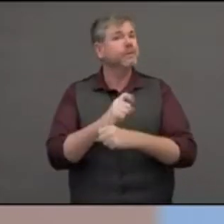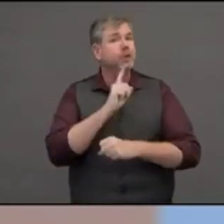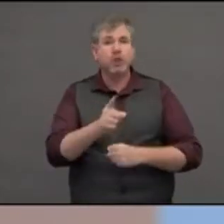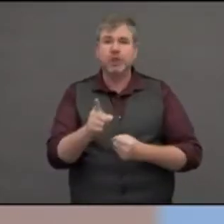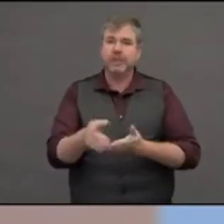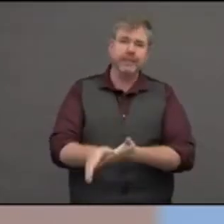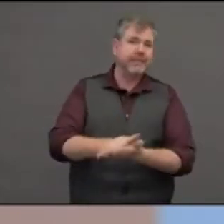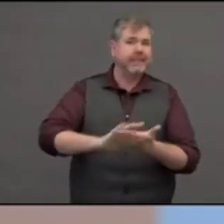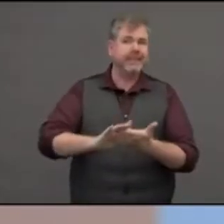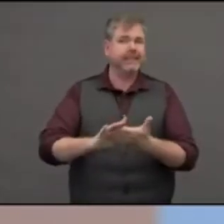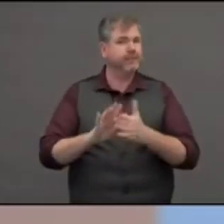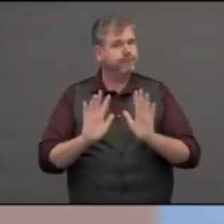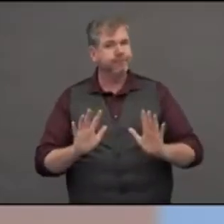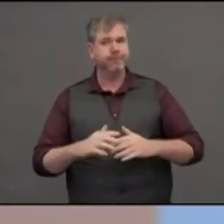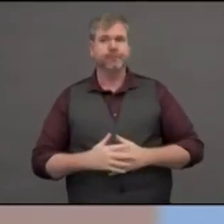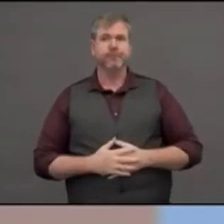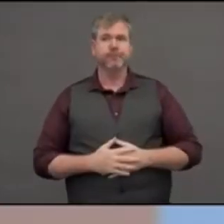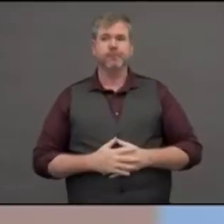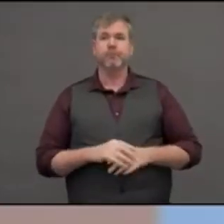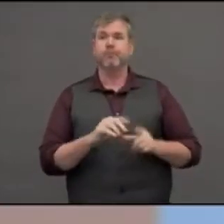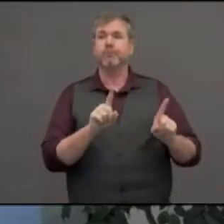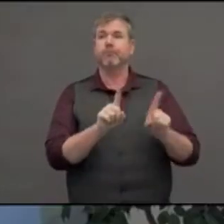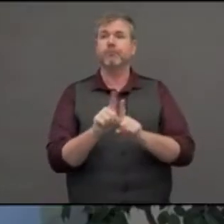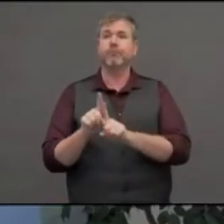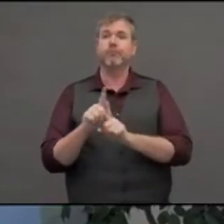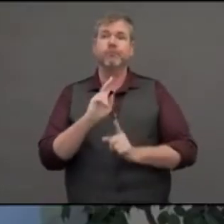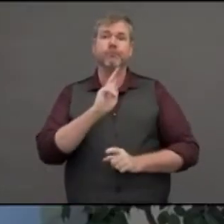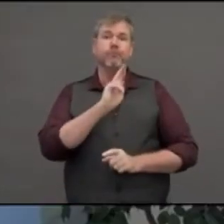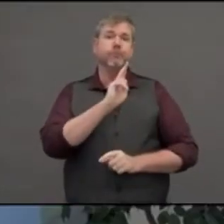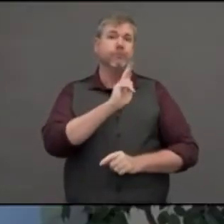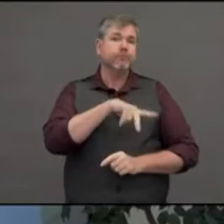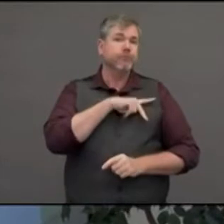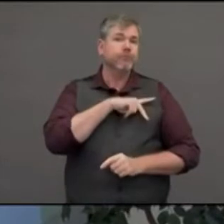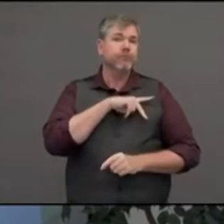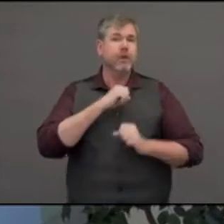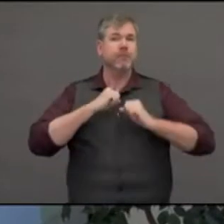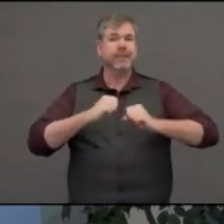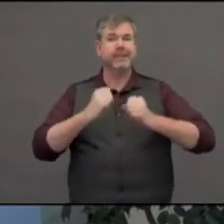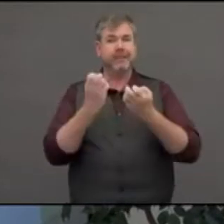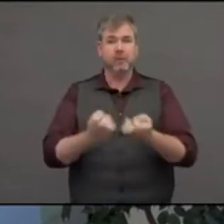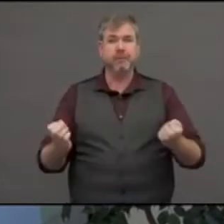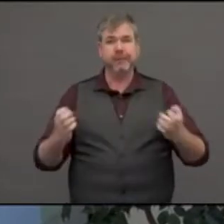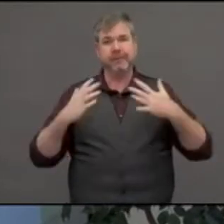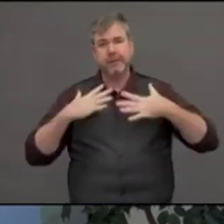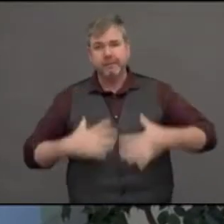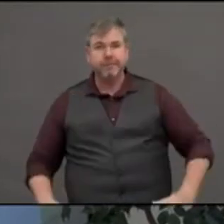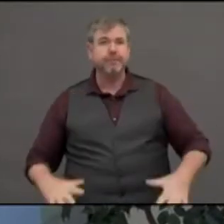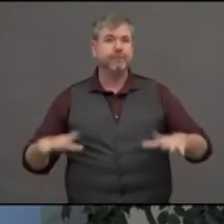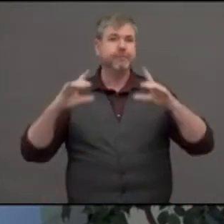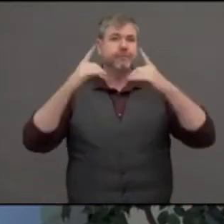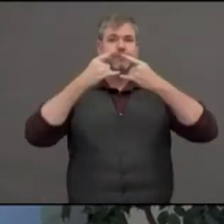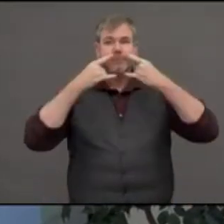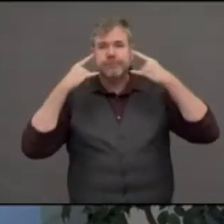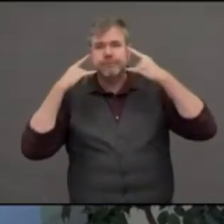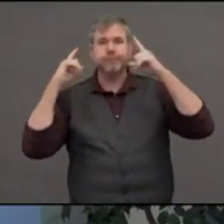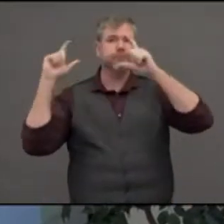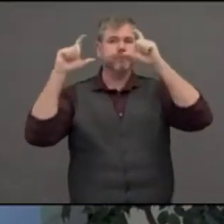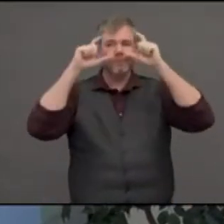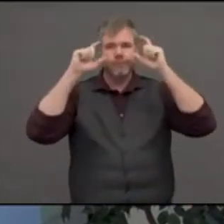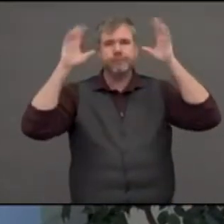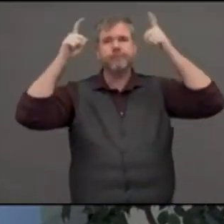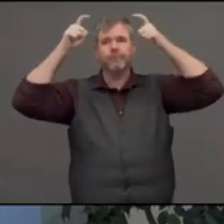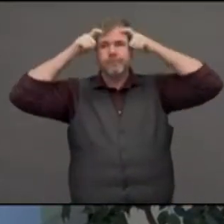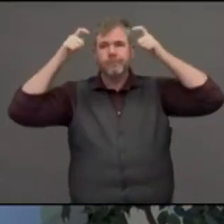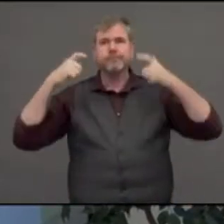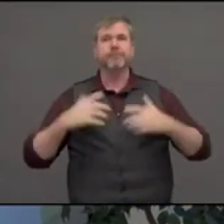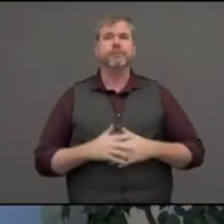using personal protective equipment regularly. Yeah, another thing that we're doing here that everyone should be doing, we're getting tested on a regular basis.